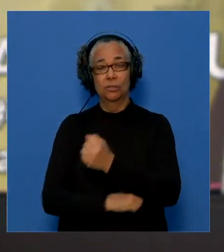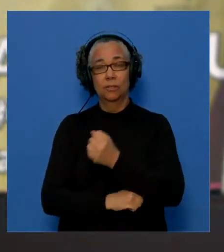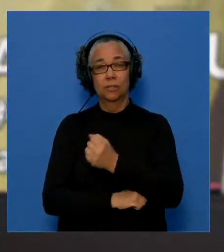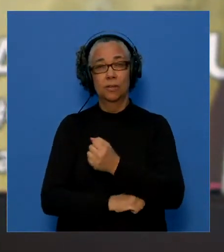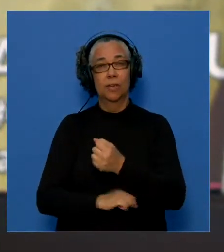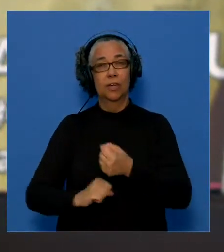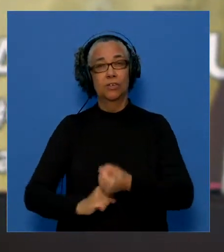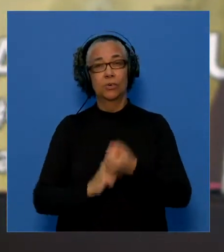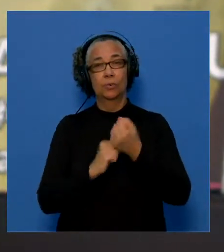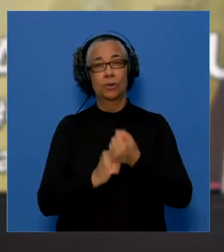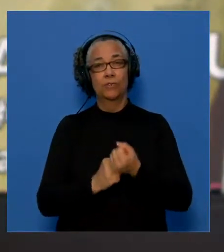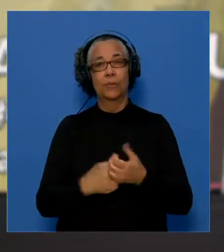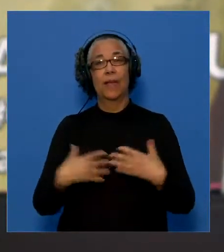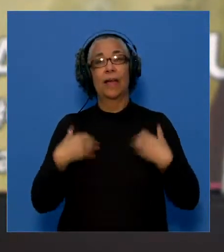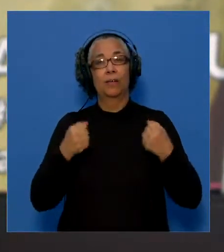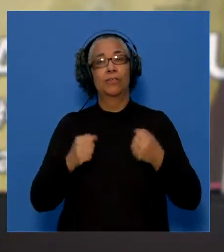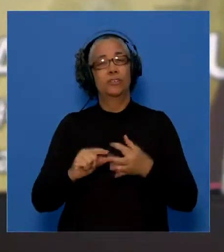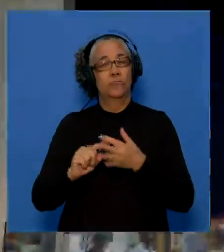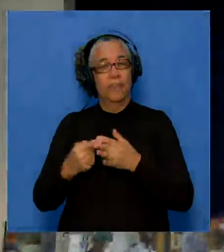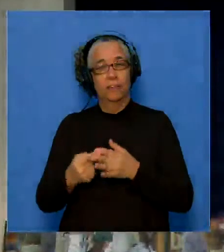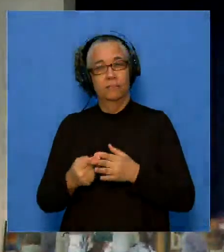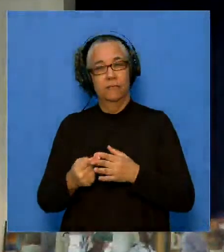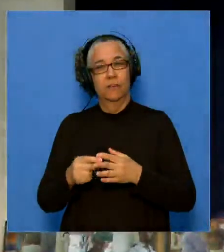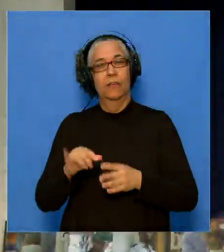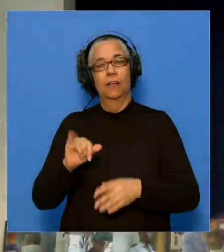Health Innovative Fund. Thank you, Premier.